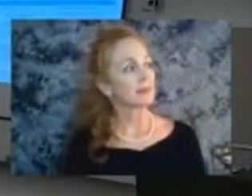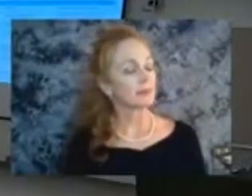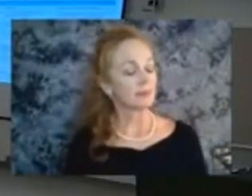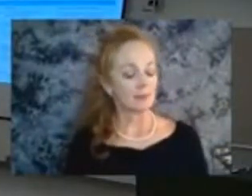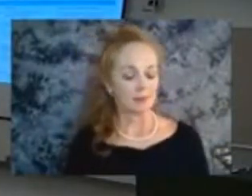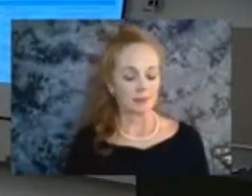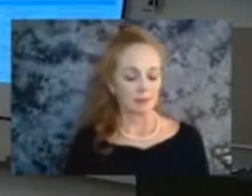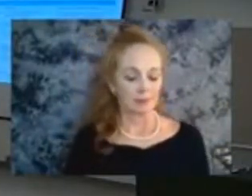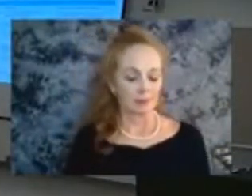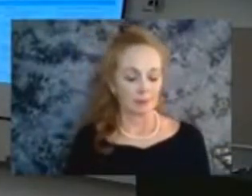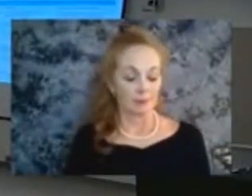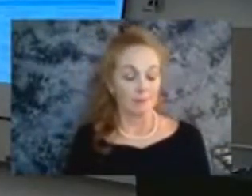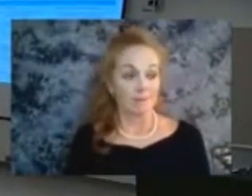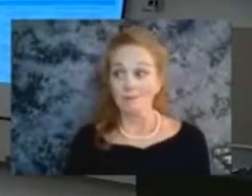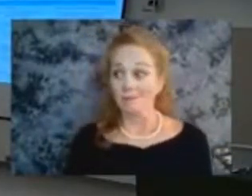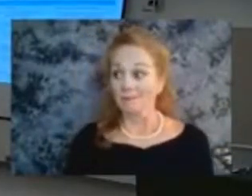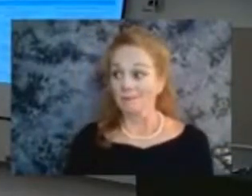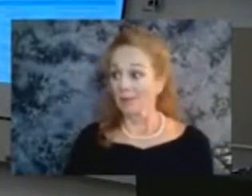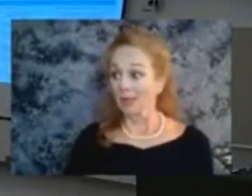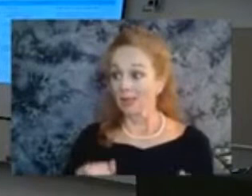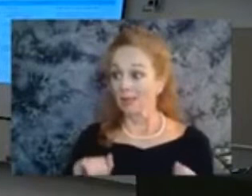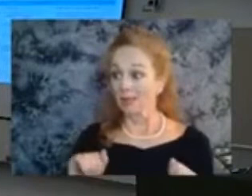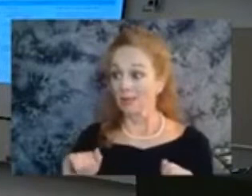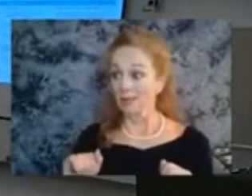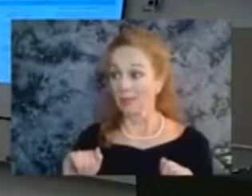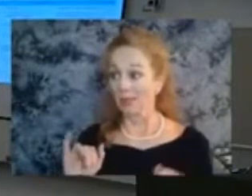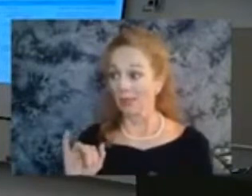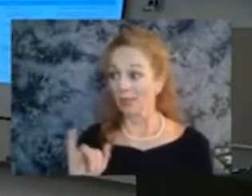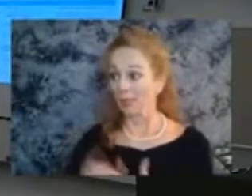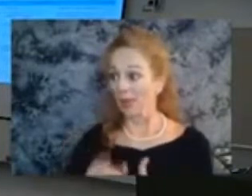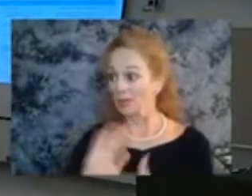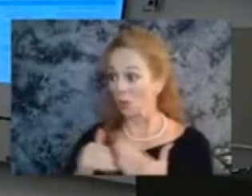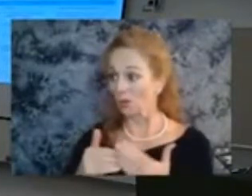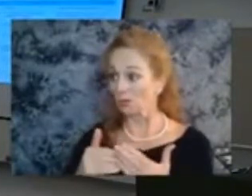That's it? Okay. Mr. Strain?